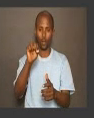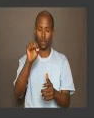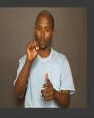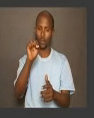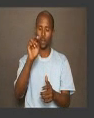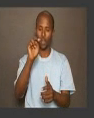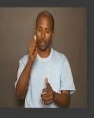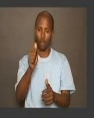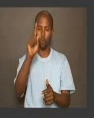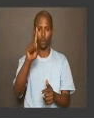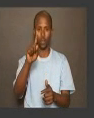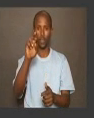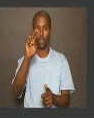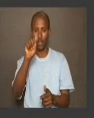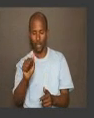A2,